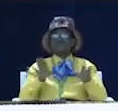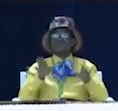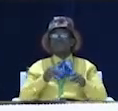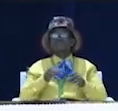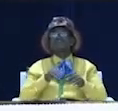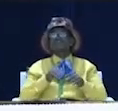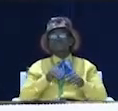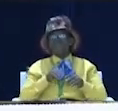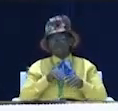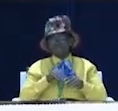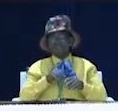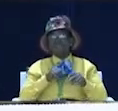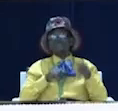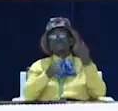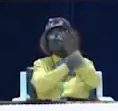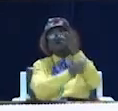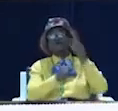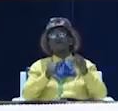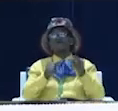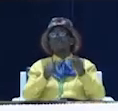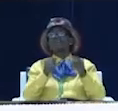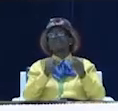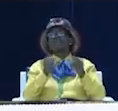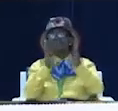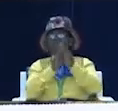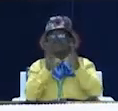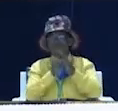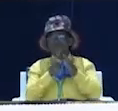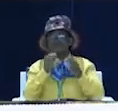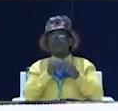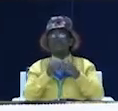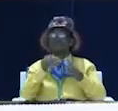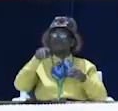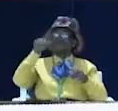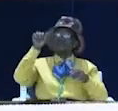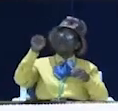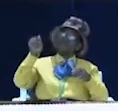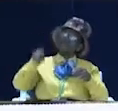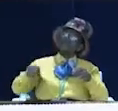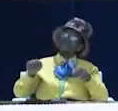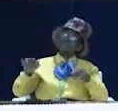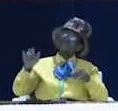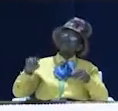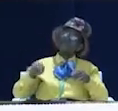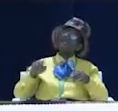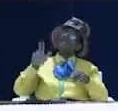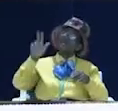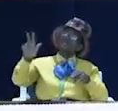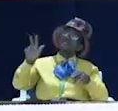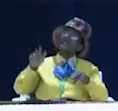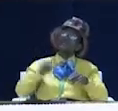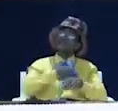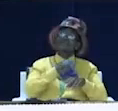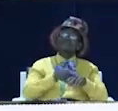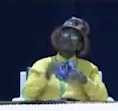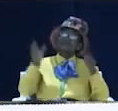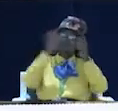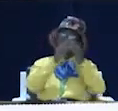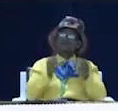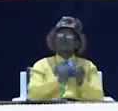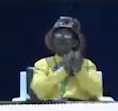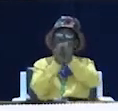Spain one night. 33 nations gathered together. As soon as I dismissed